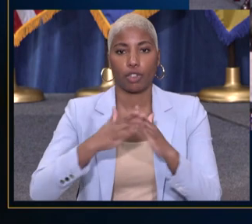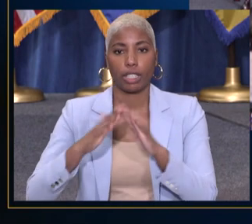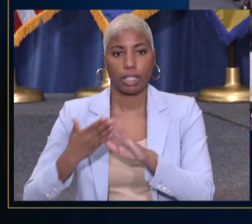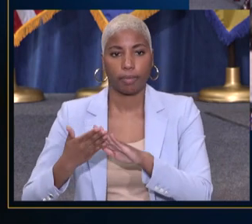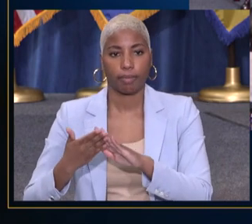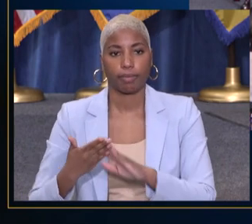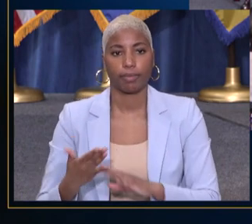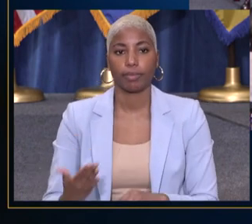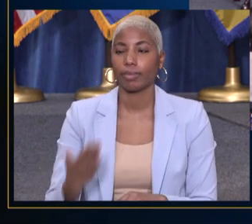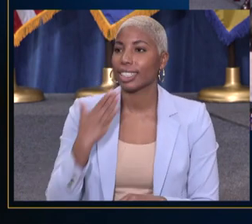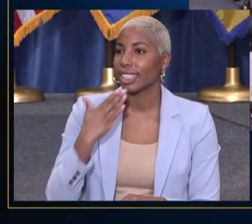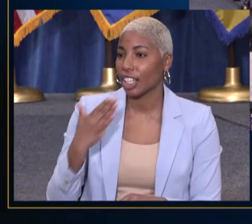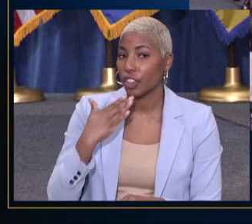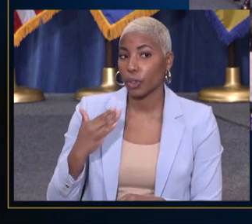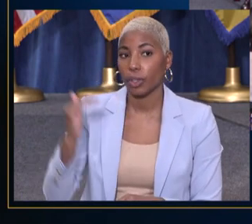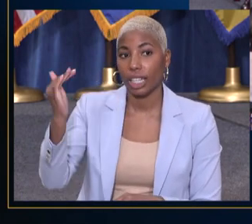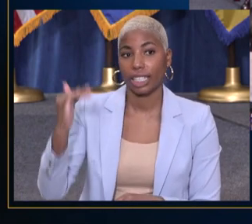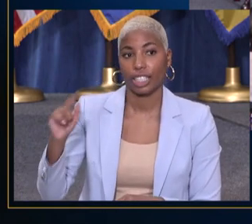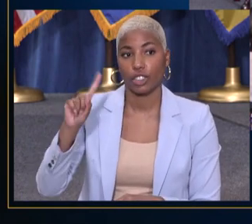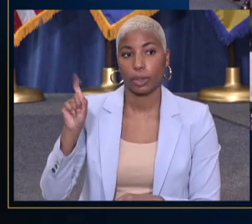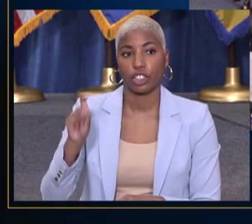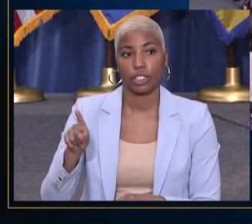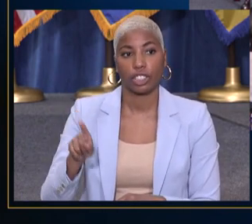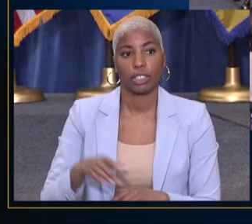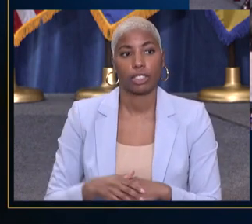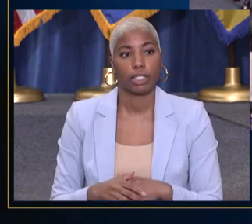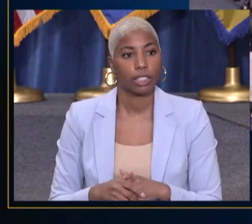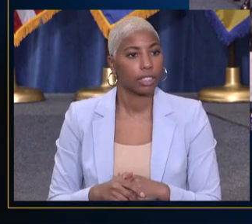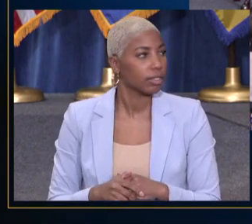Thank you, Rachel. Next question.